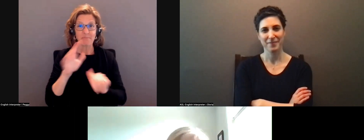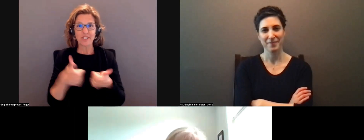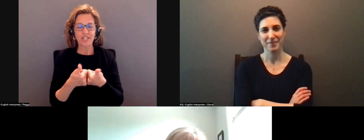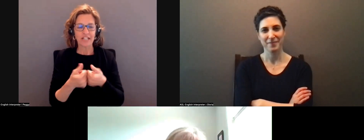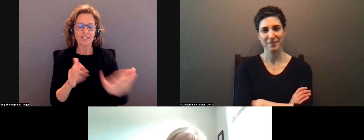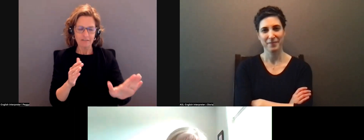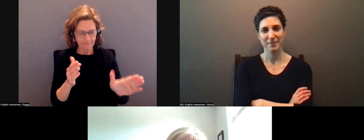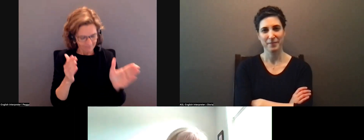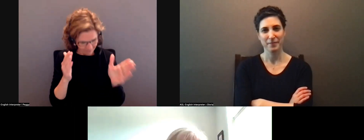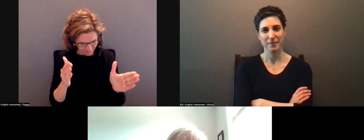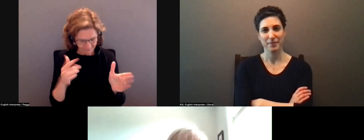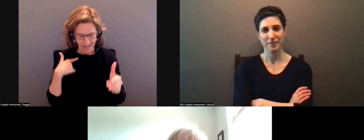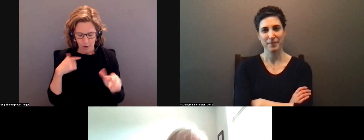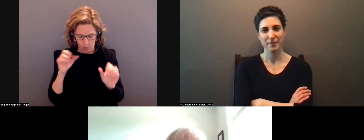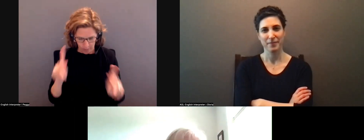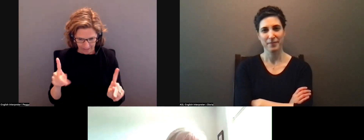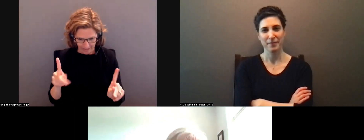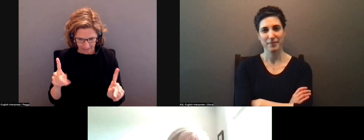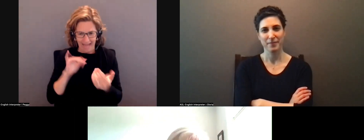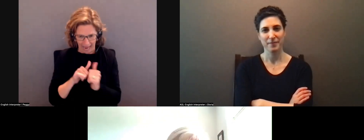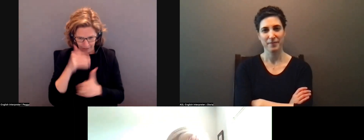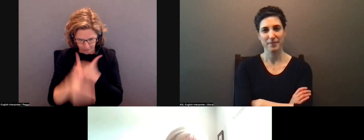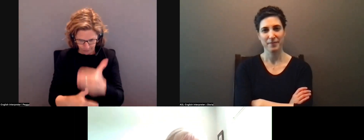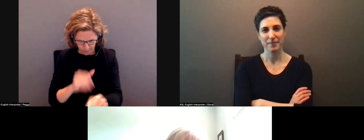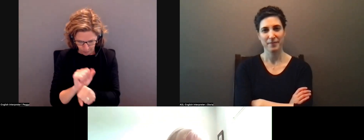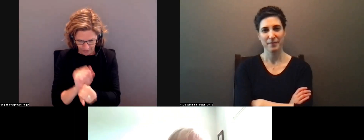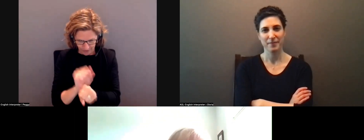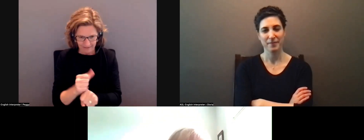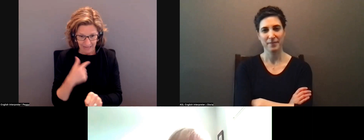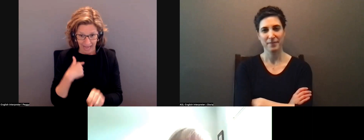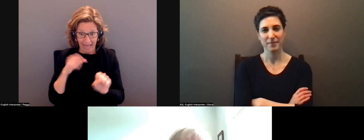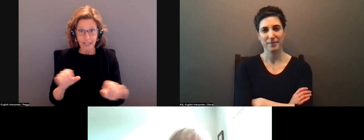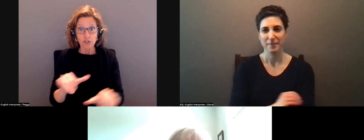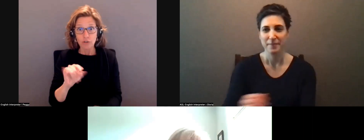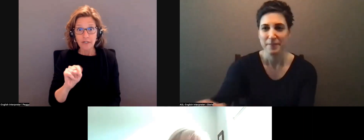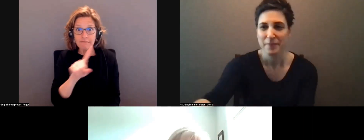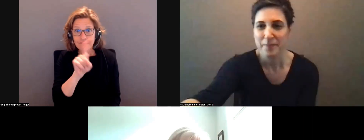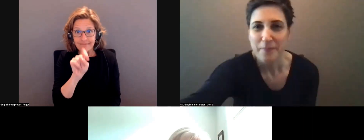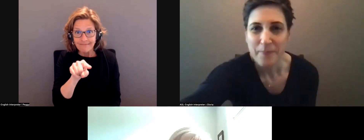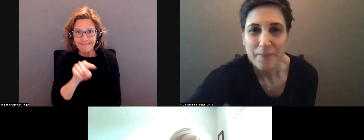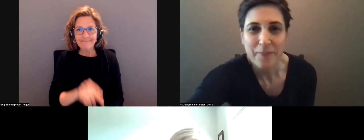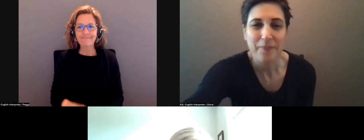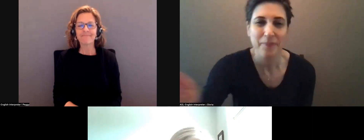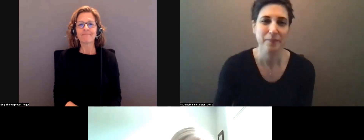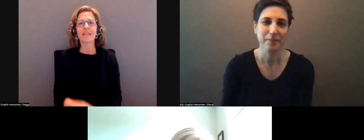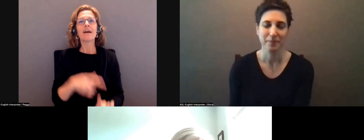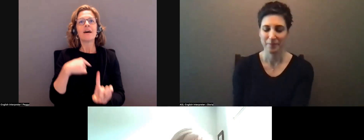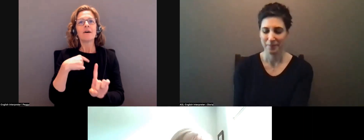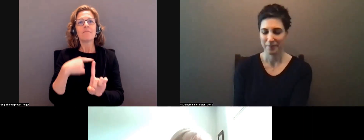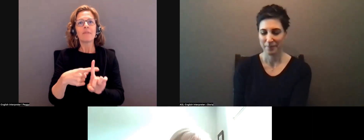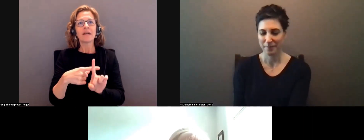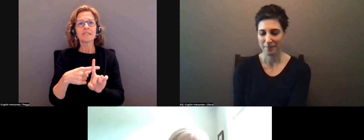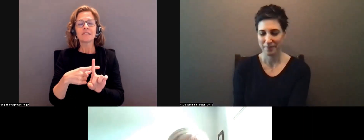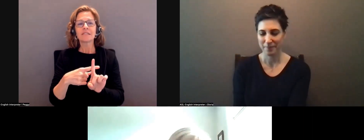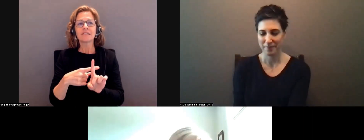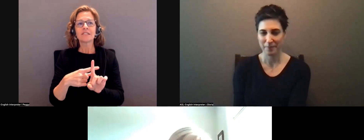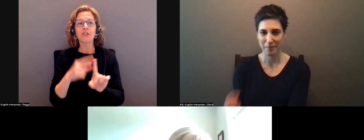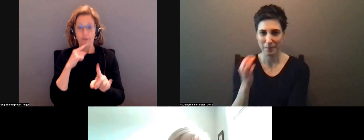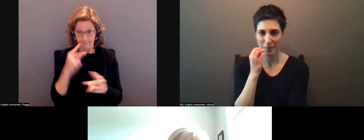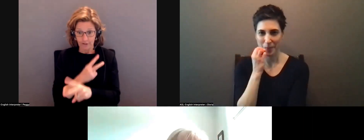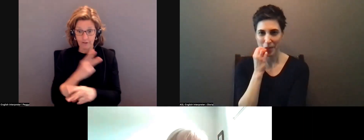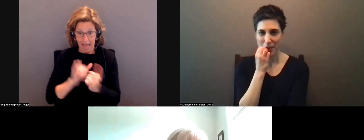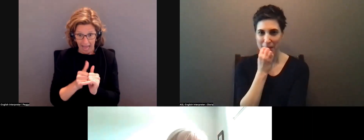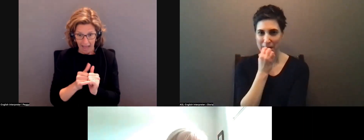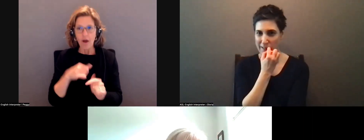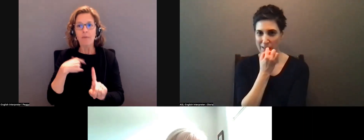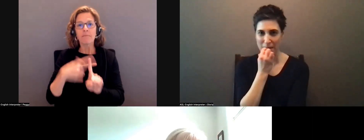around how does this work and how will it work best for us, and then to find a way that was consistent to file